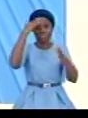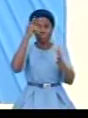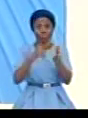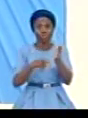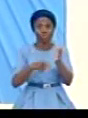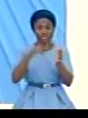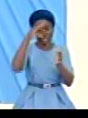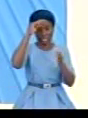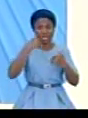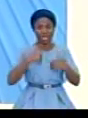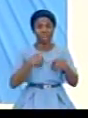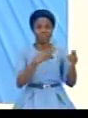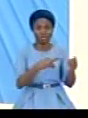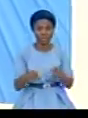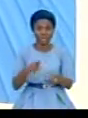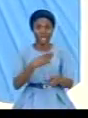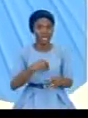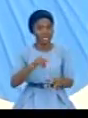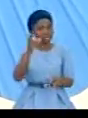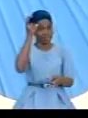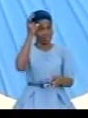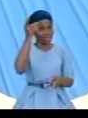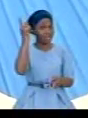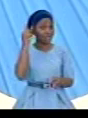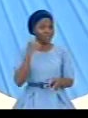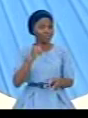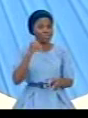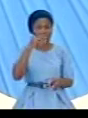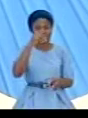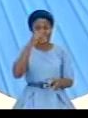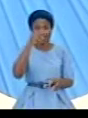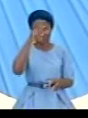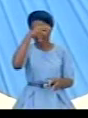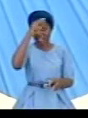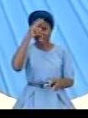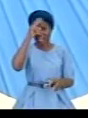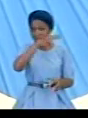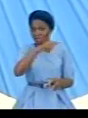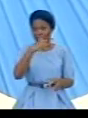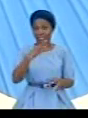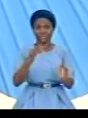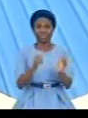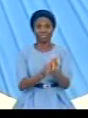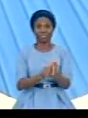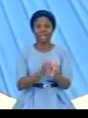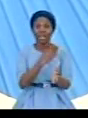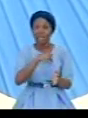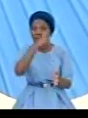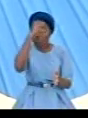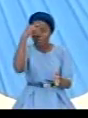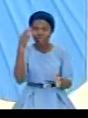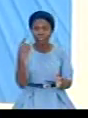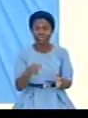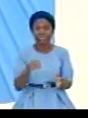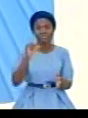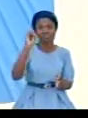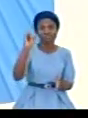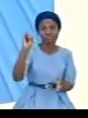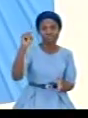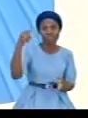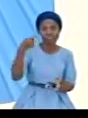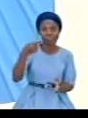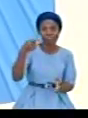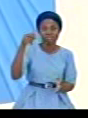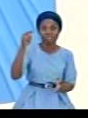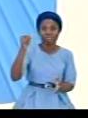was ignorant of that. And because of the ignorance of Satan, he said, look at it, it's mine,